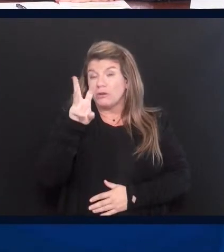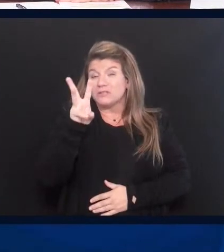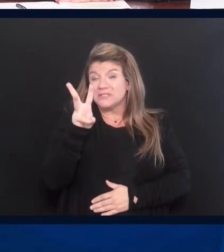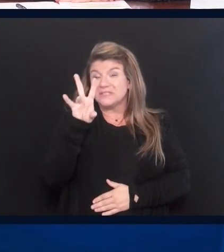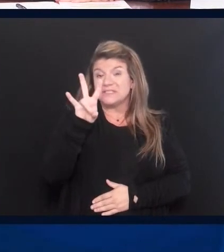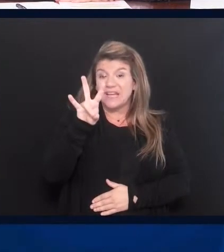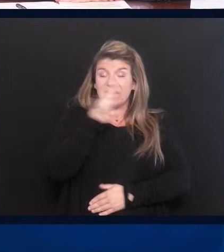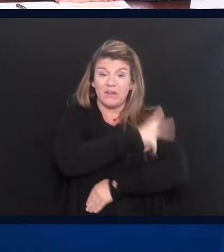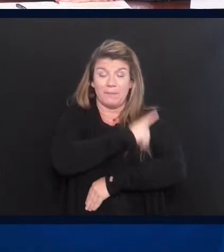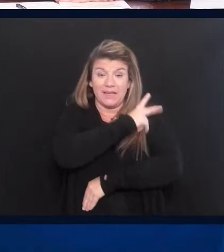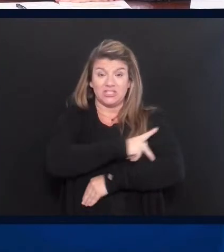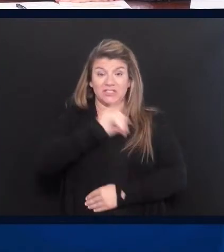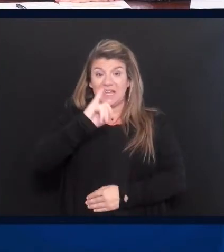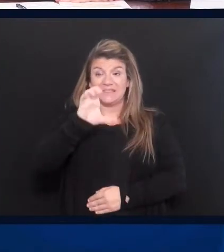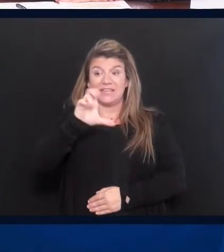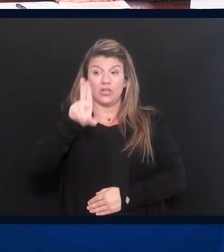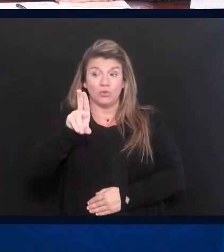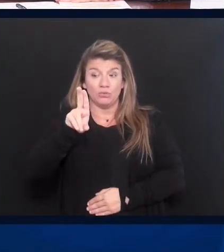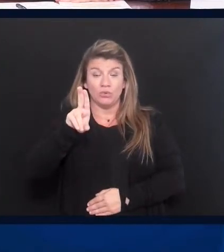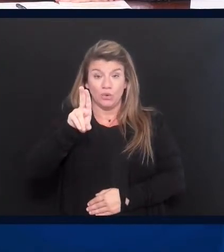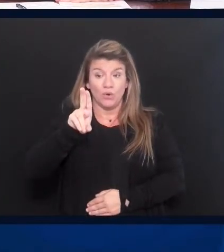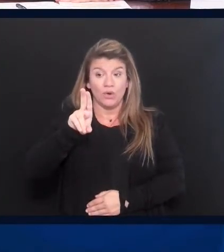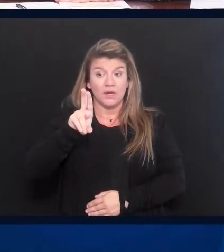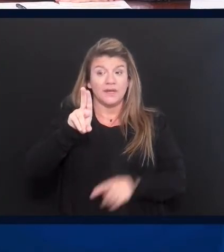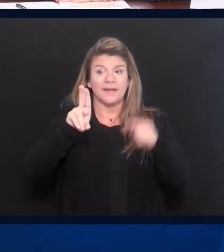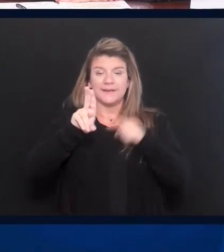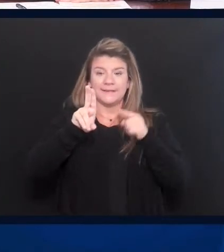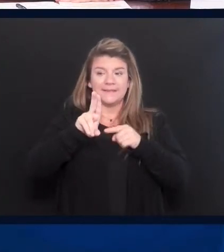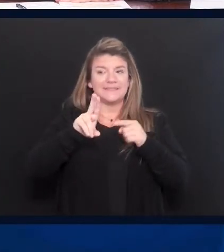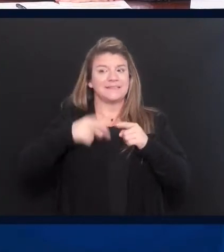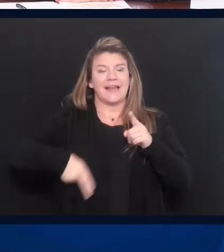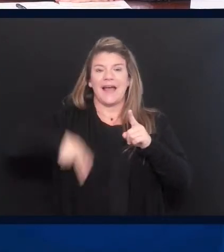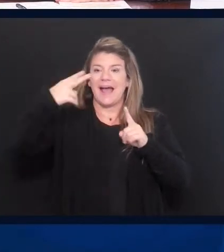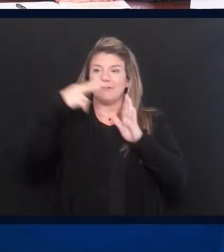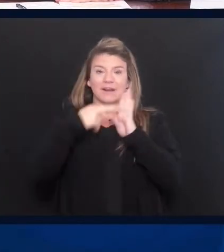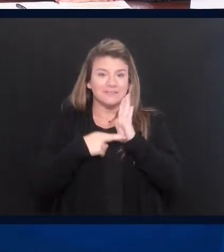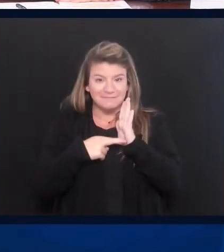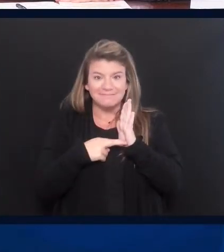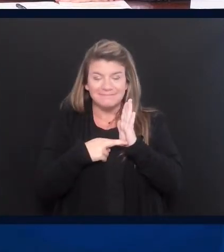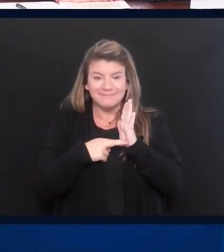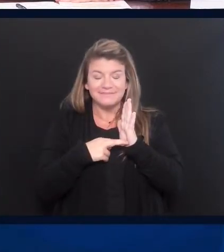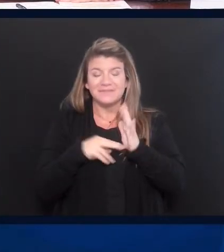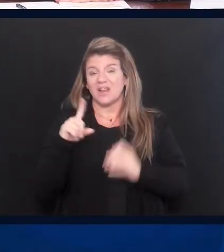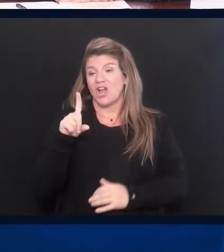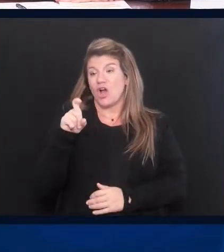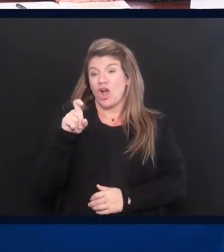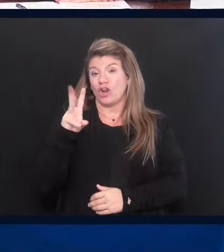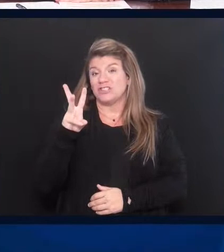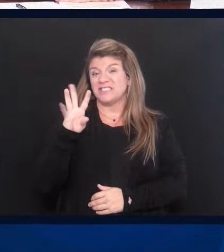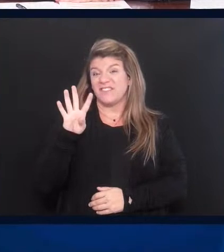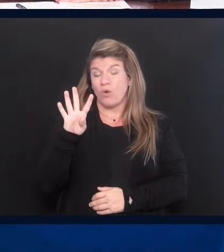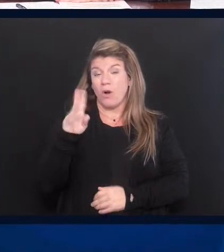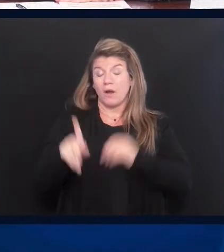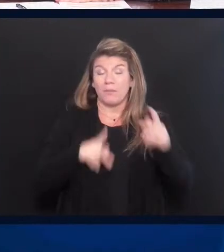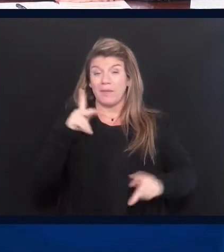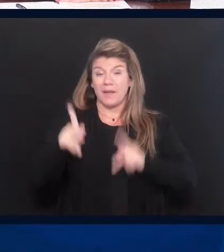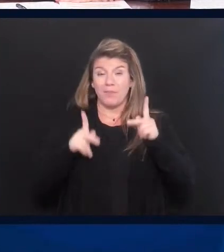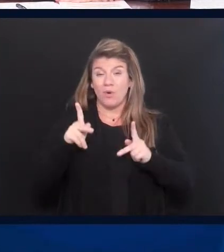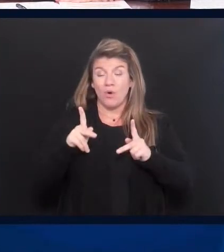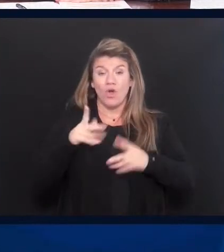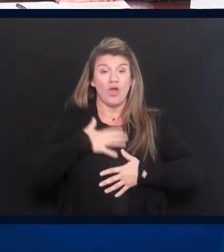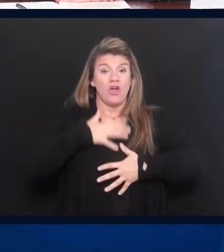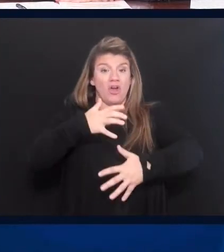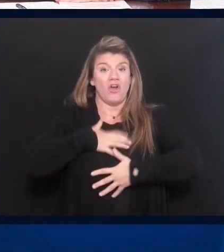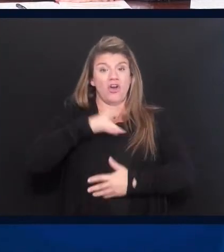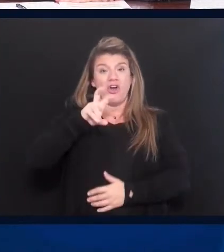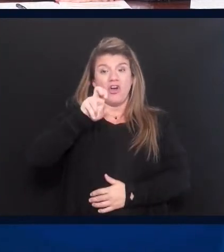267 patients in the ICU unit, all-time record. We have 164 people that are on